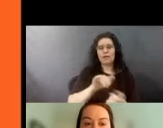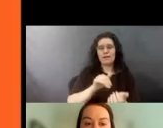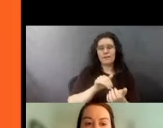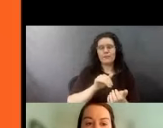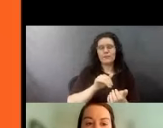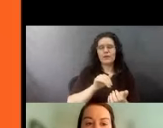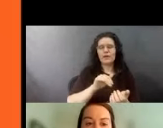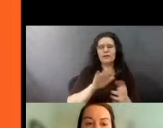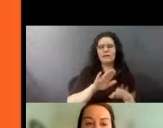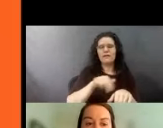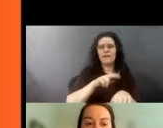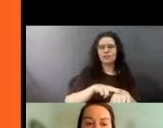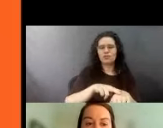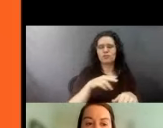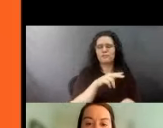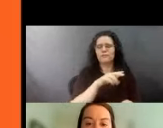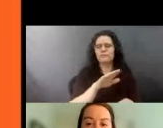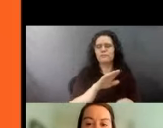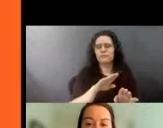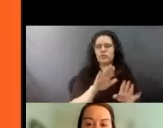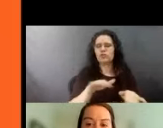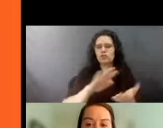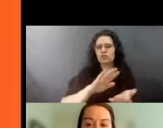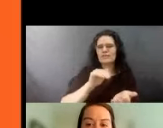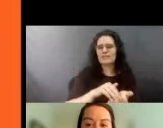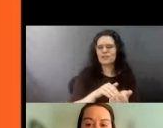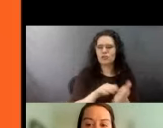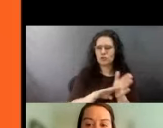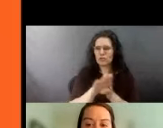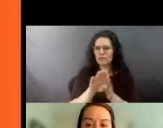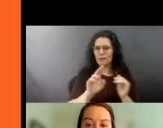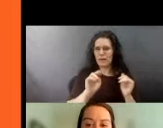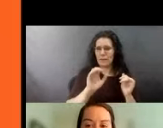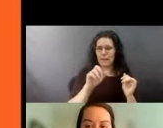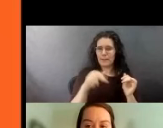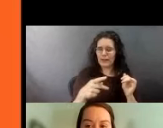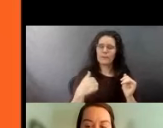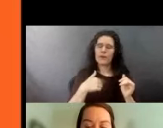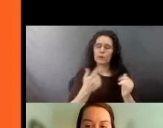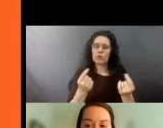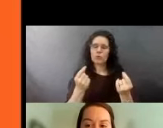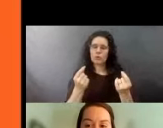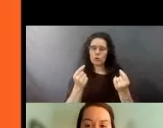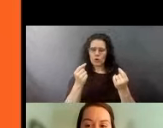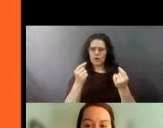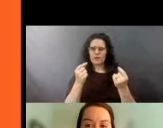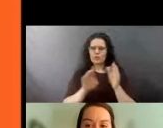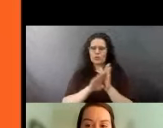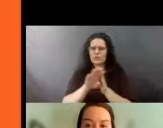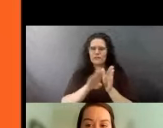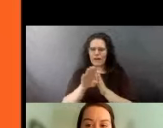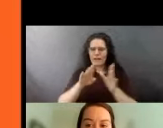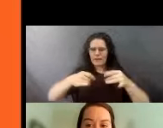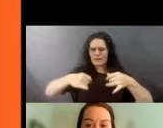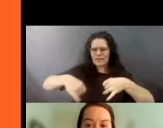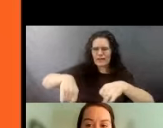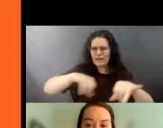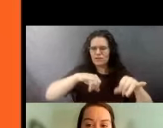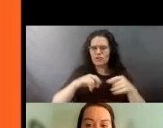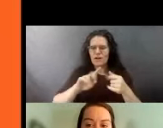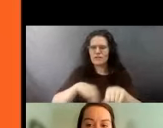to look at to basically develop a standardized evaluation framework for medical legal partnership in the areas